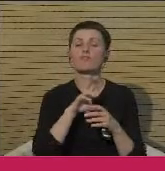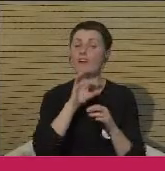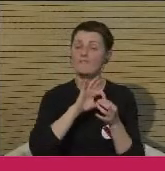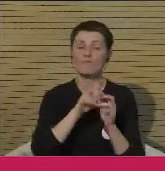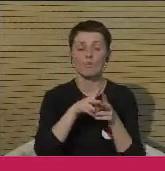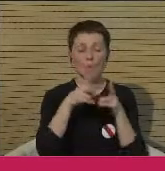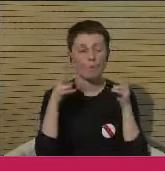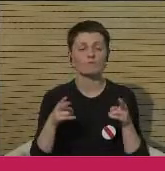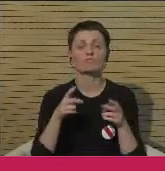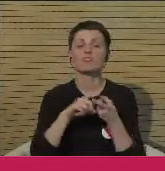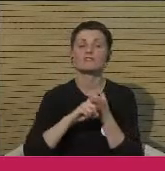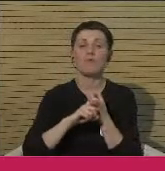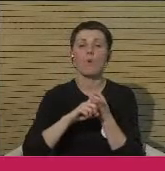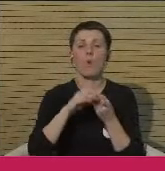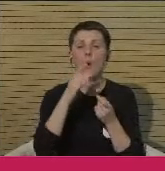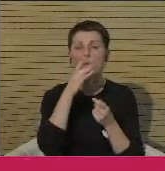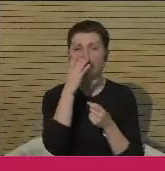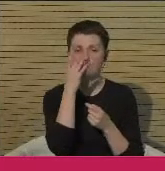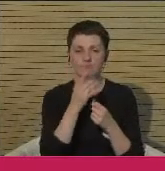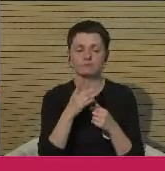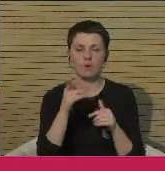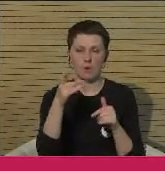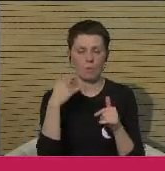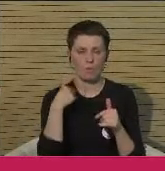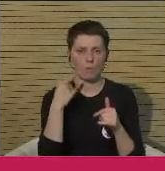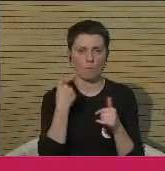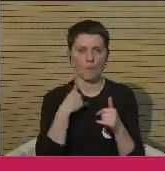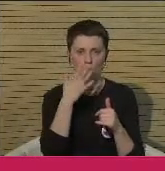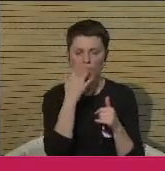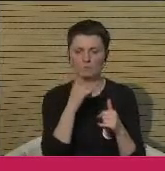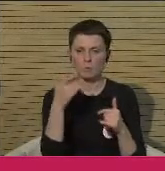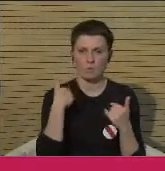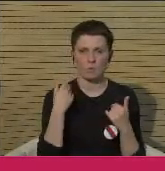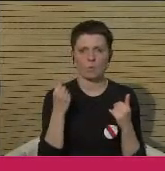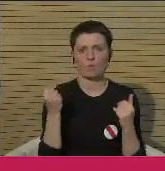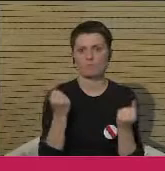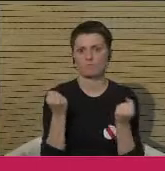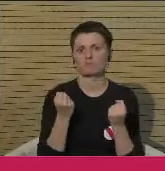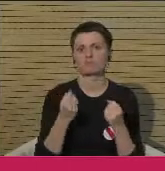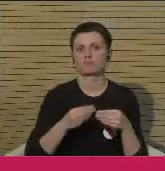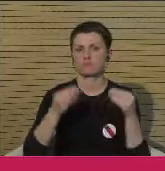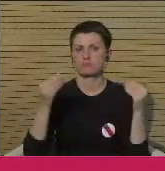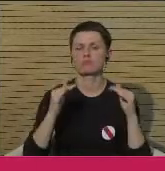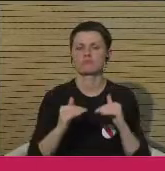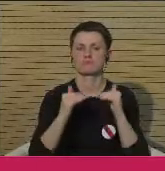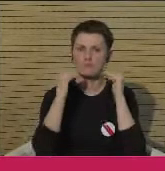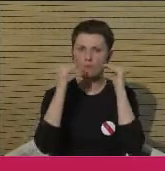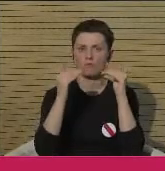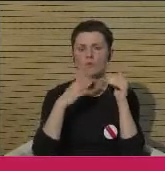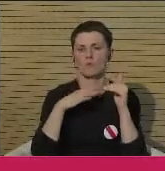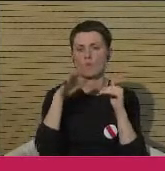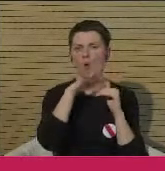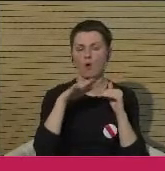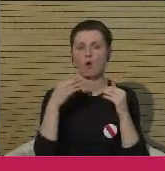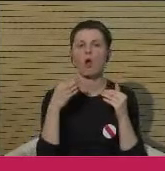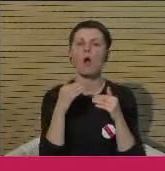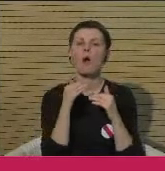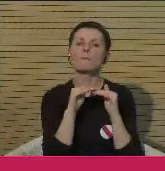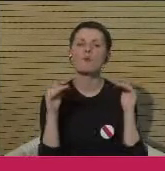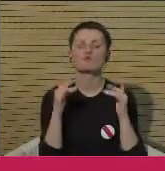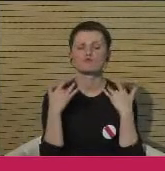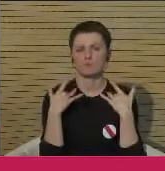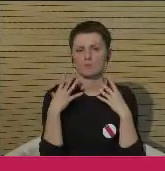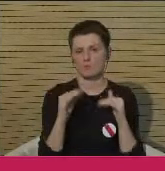Belarus, Belarus used to be a very modern country in the Soviet Union. The standard of living was